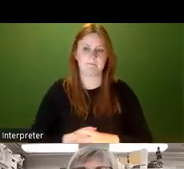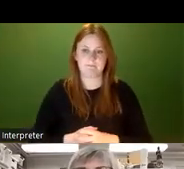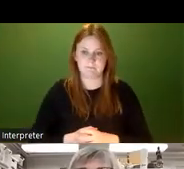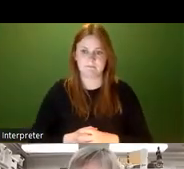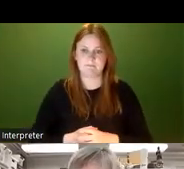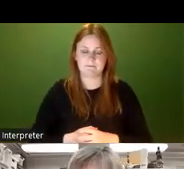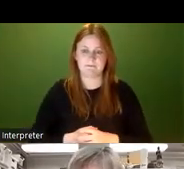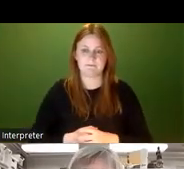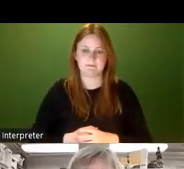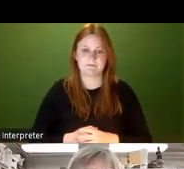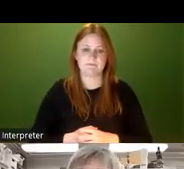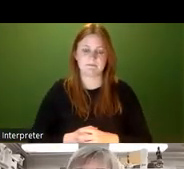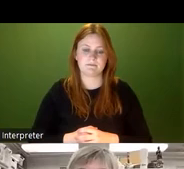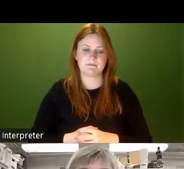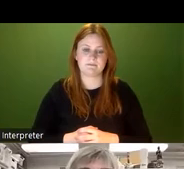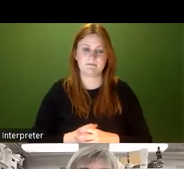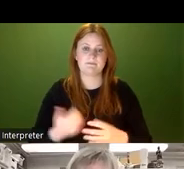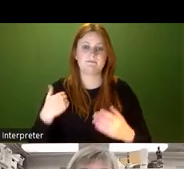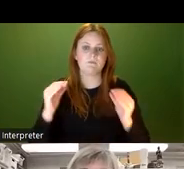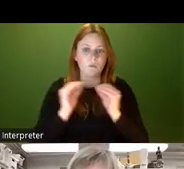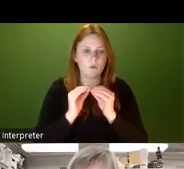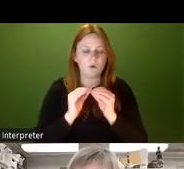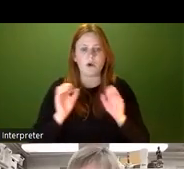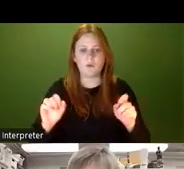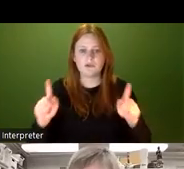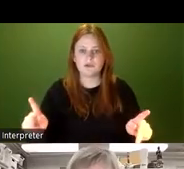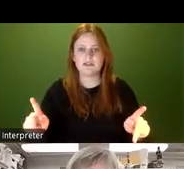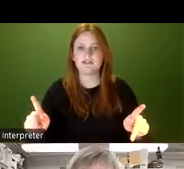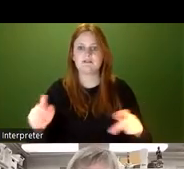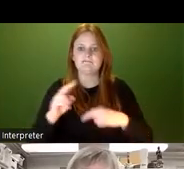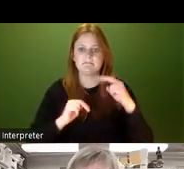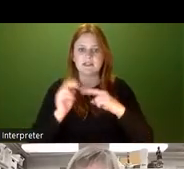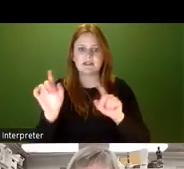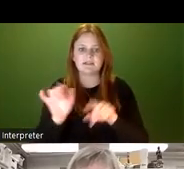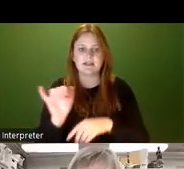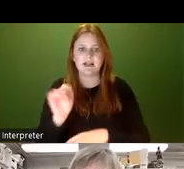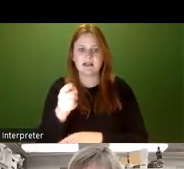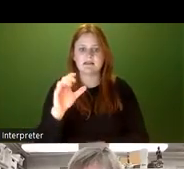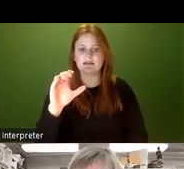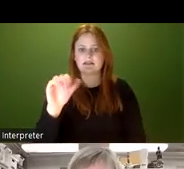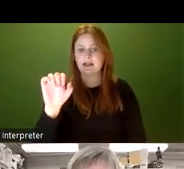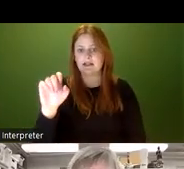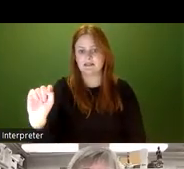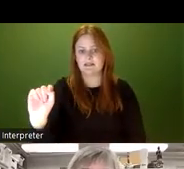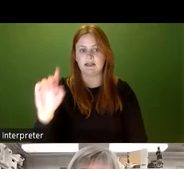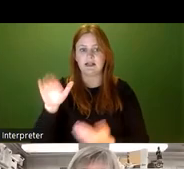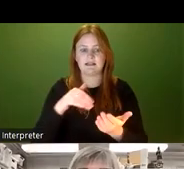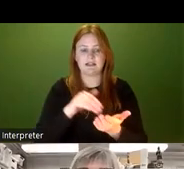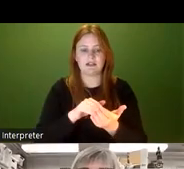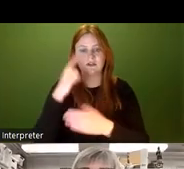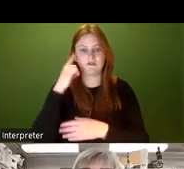course, I had access to facilities such as this, called CAS, Center for Architectural Structures and